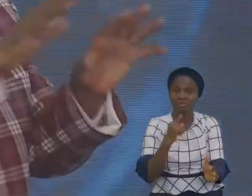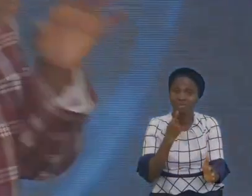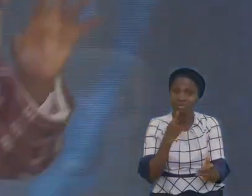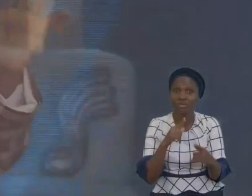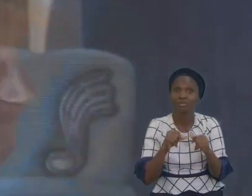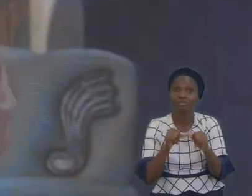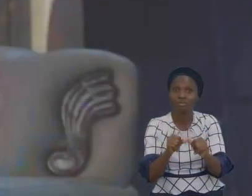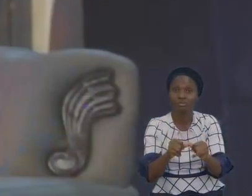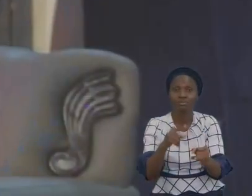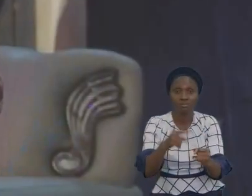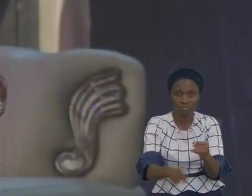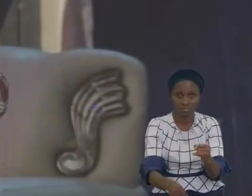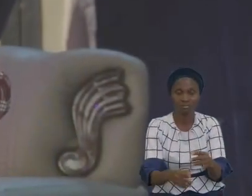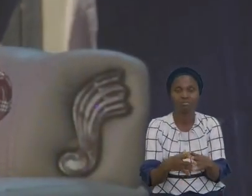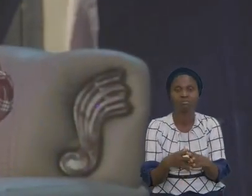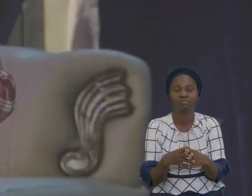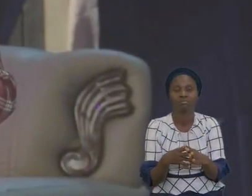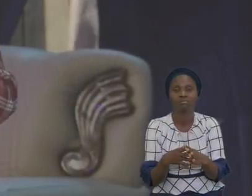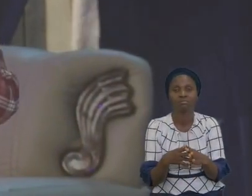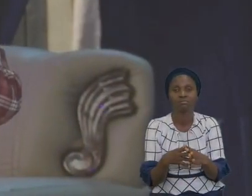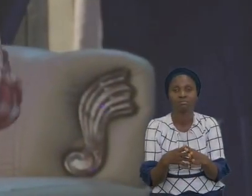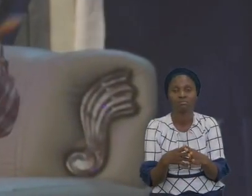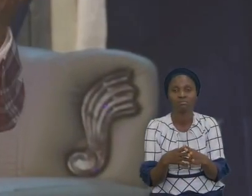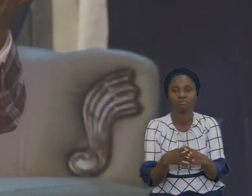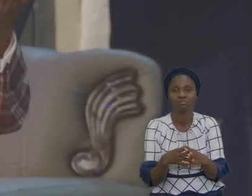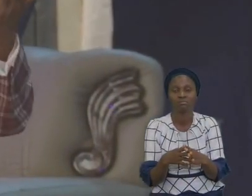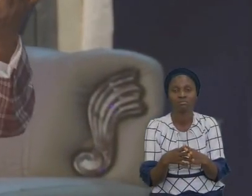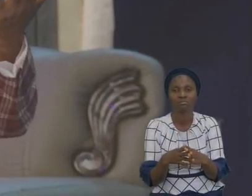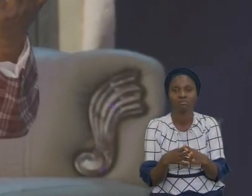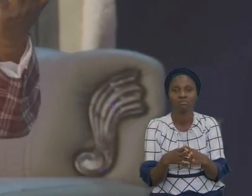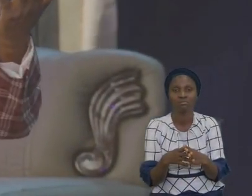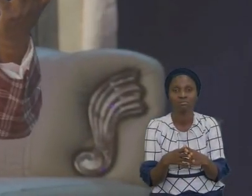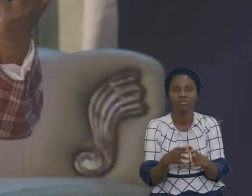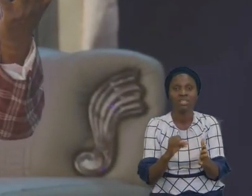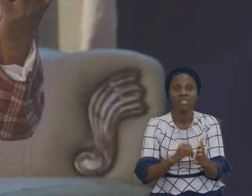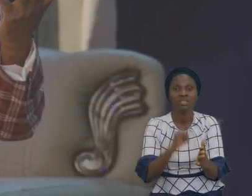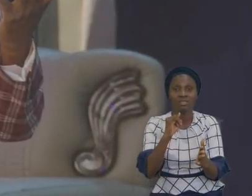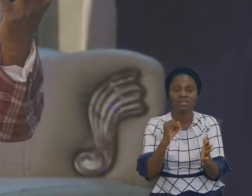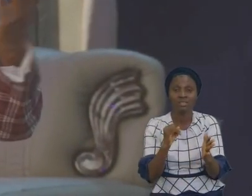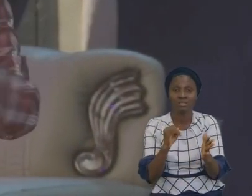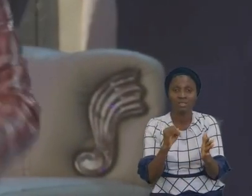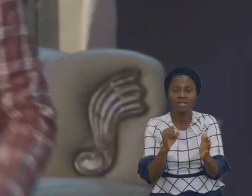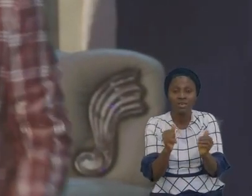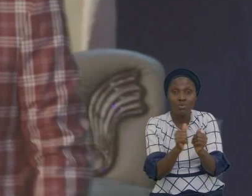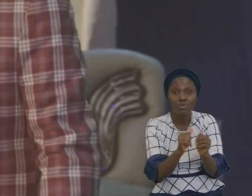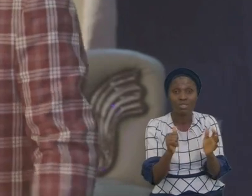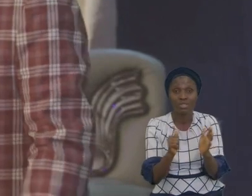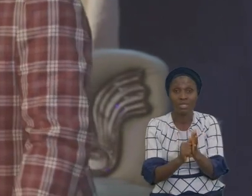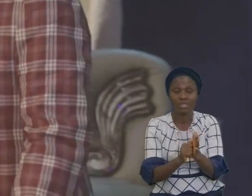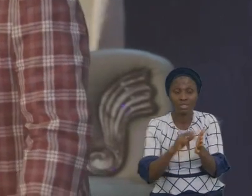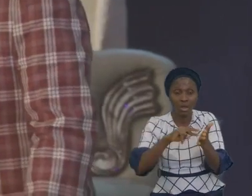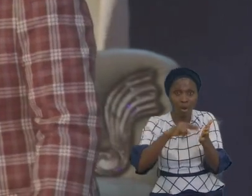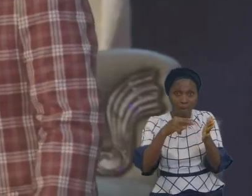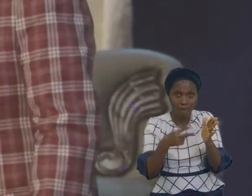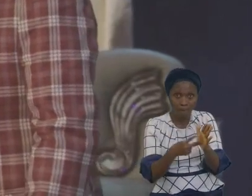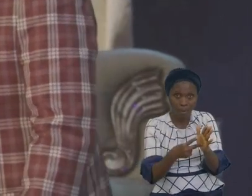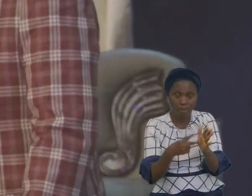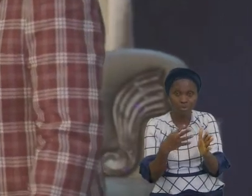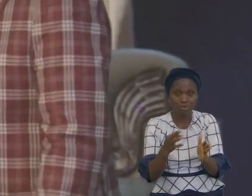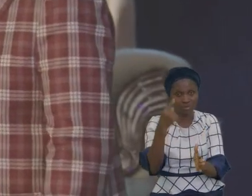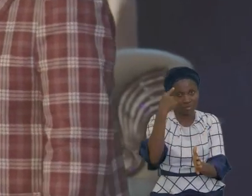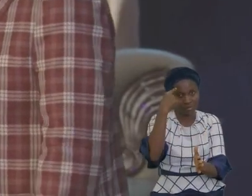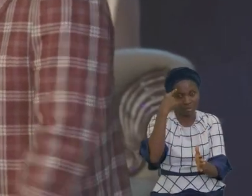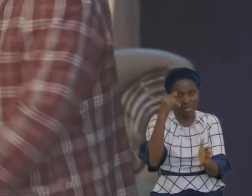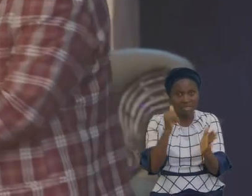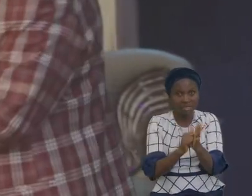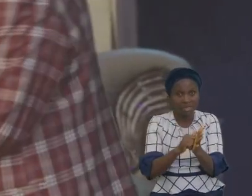It's that purpose of mind. It is that goal we have, and we're diligent in